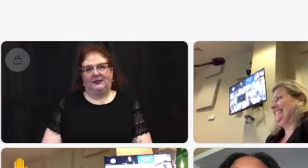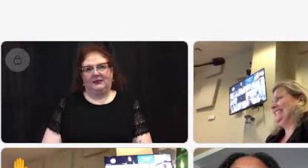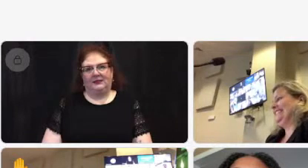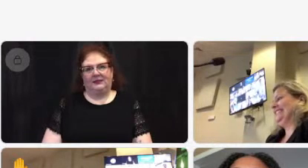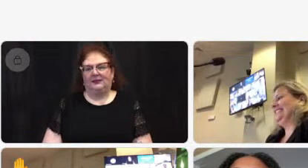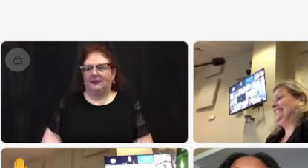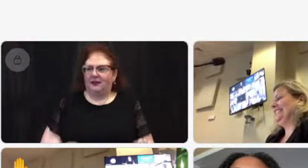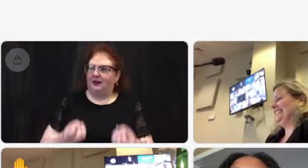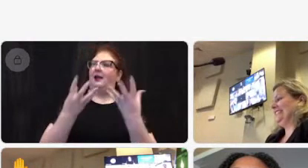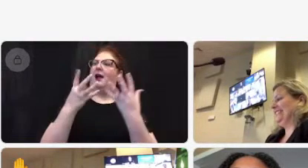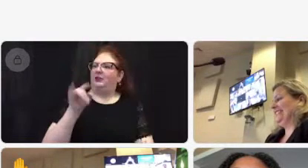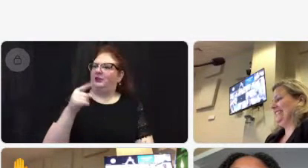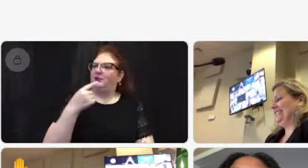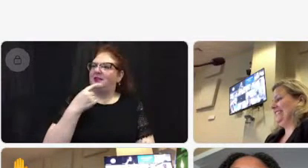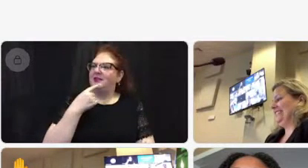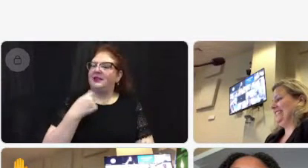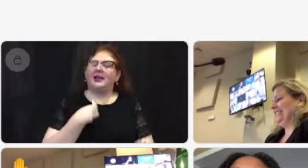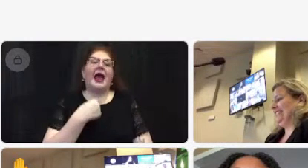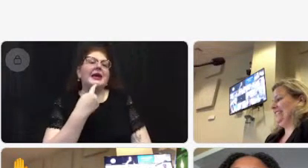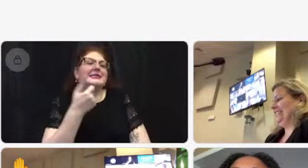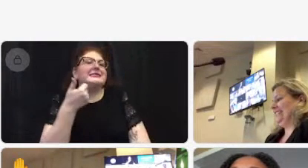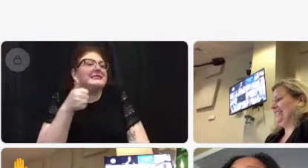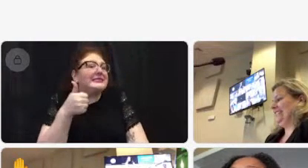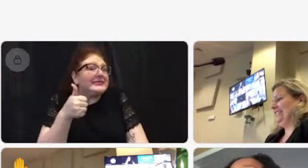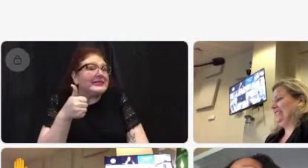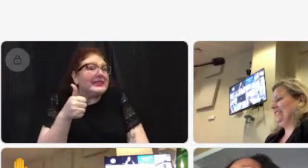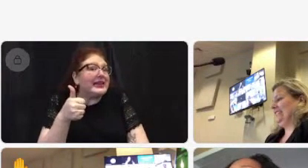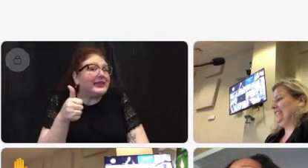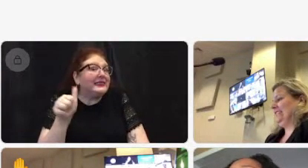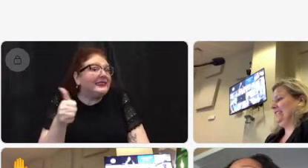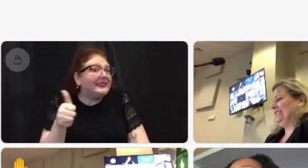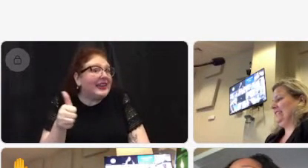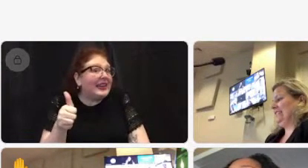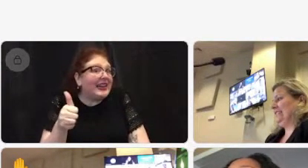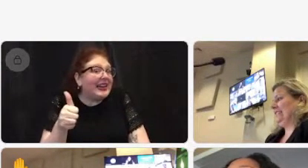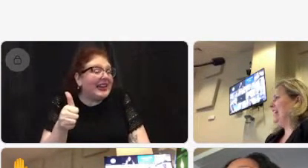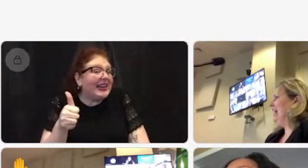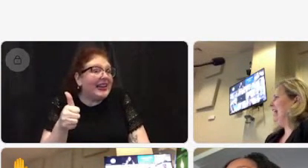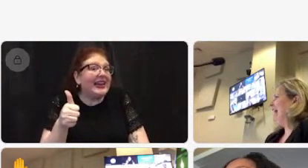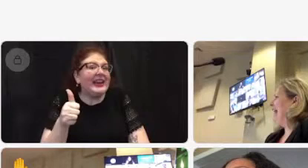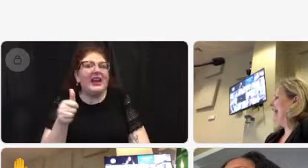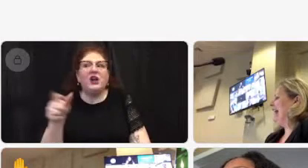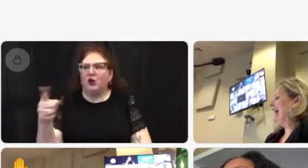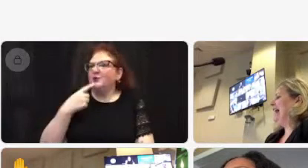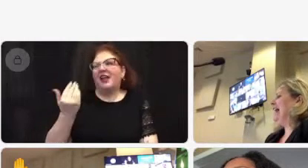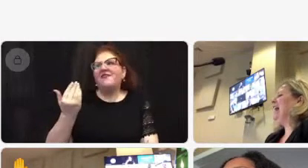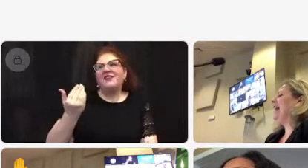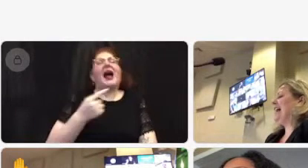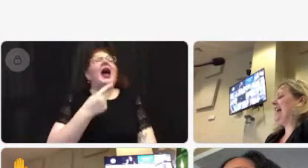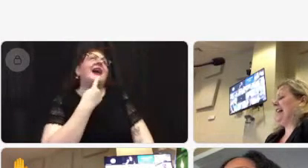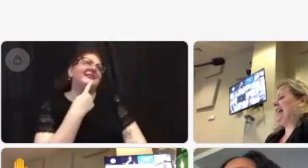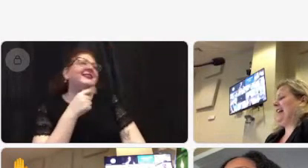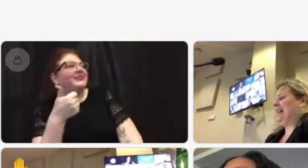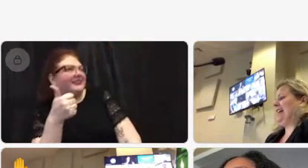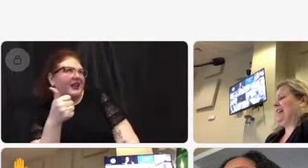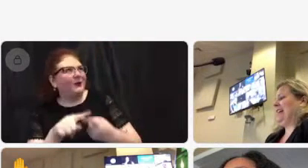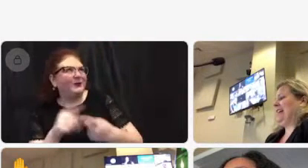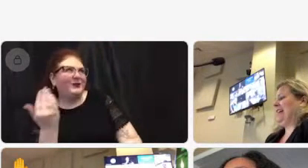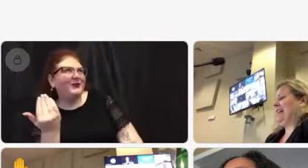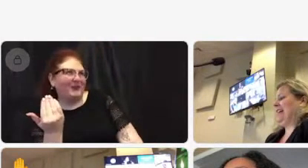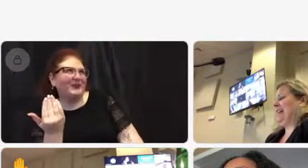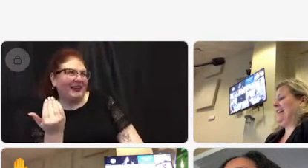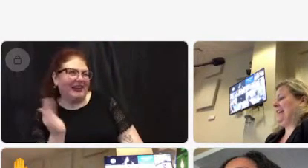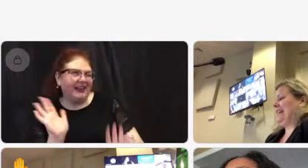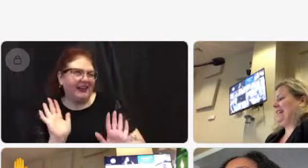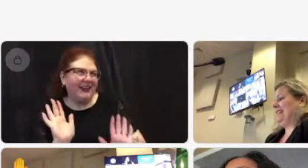How much did you say? I said 10. 10, okay. But Well, almost, I said 10 to 15 is what I said. 10